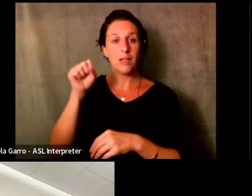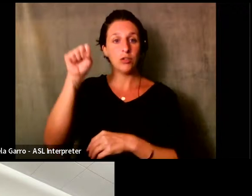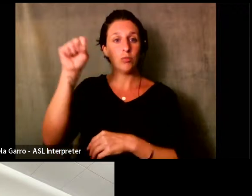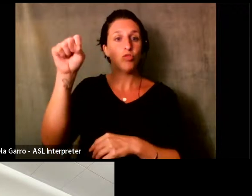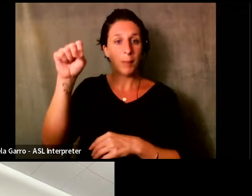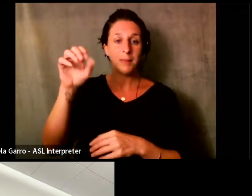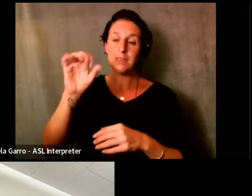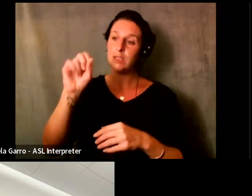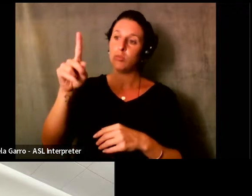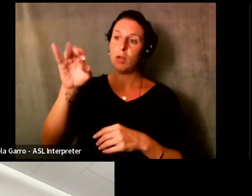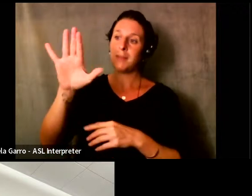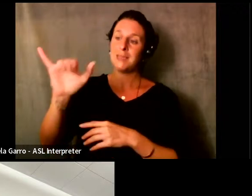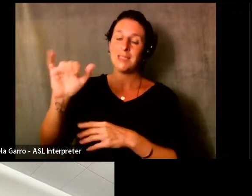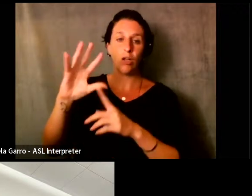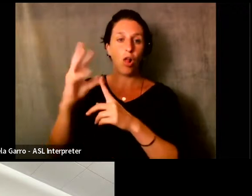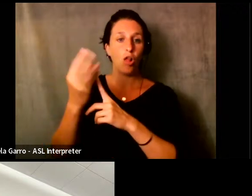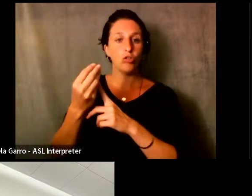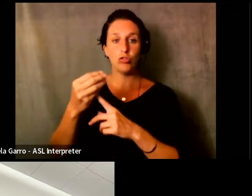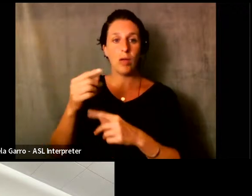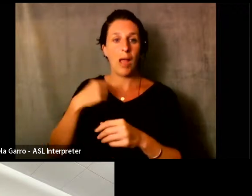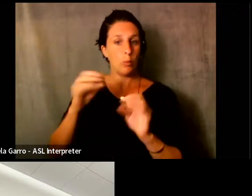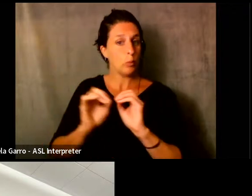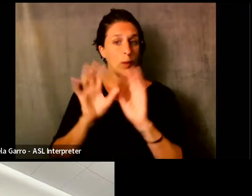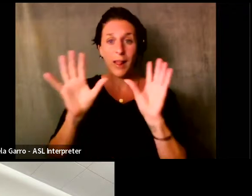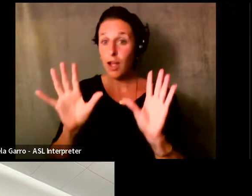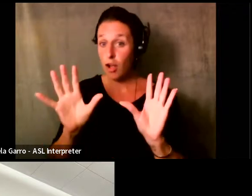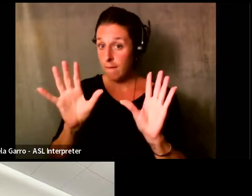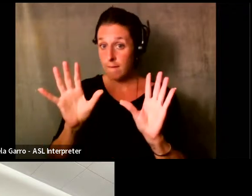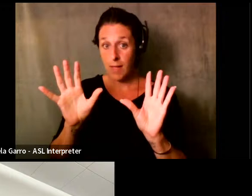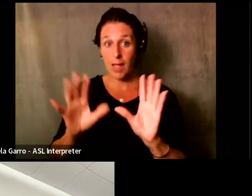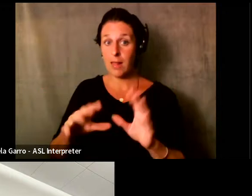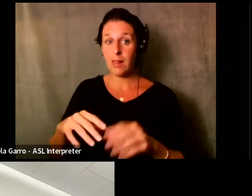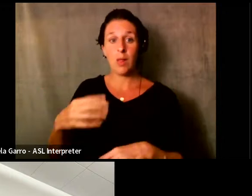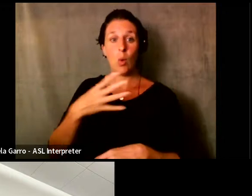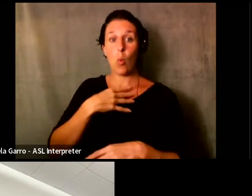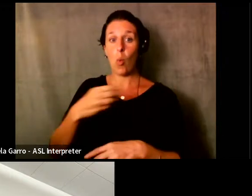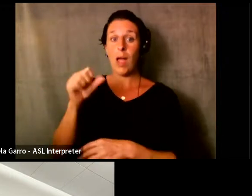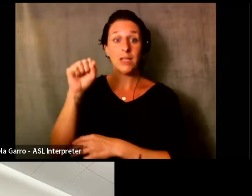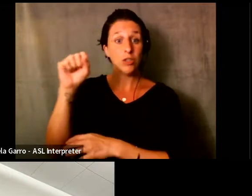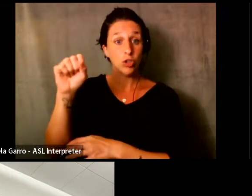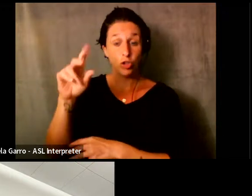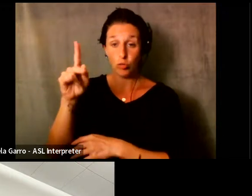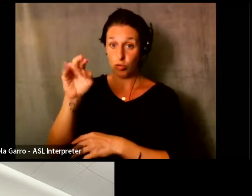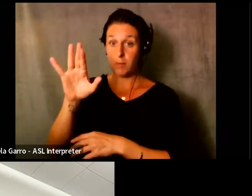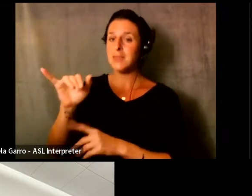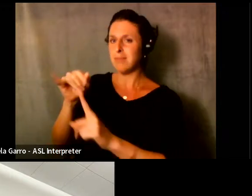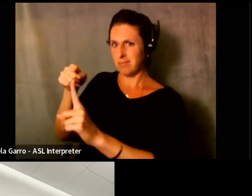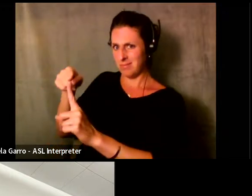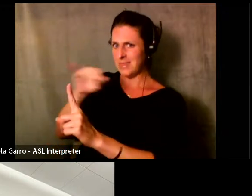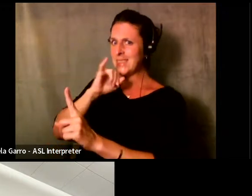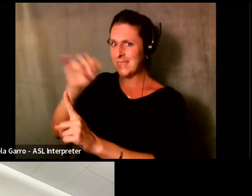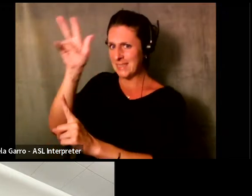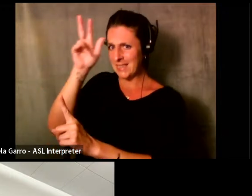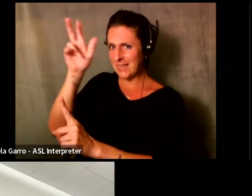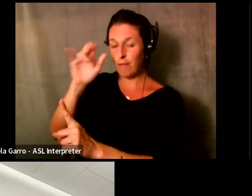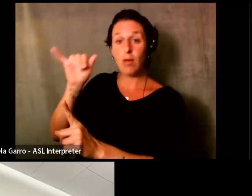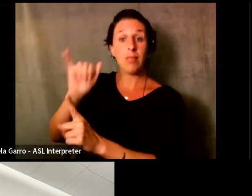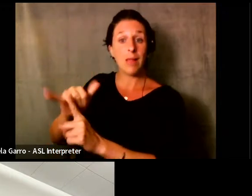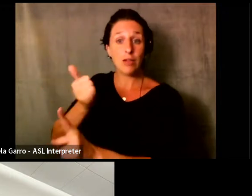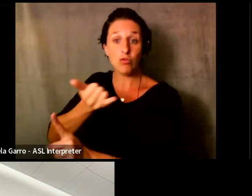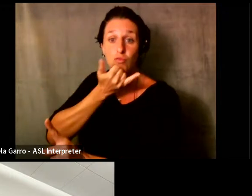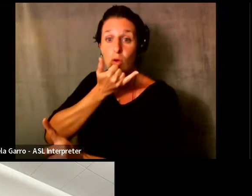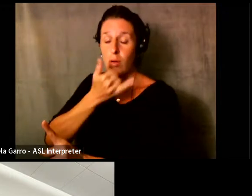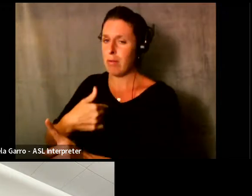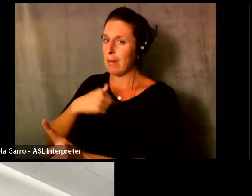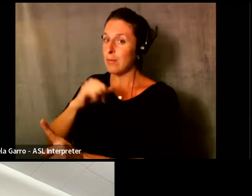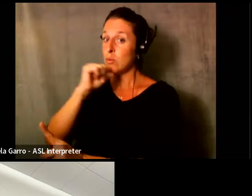to clarify that that white supremacy is evil. It is wrong. I don't